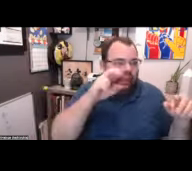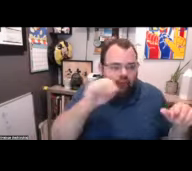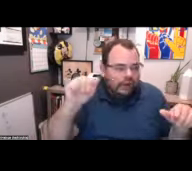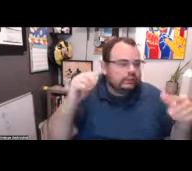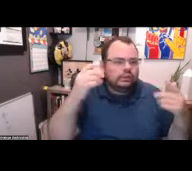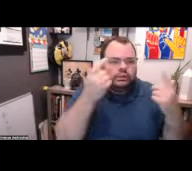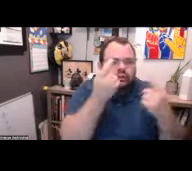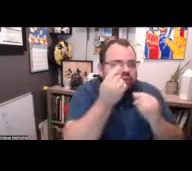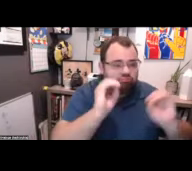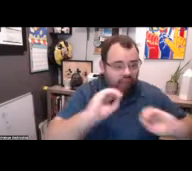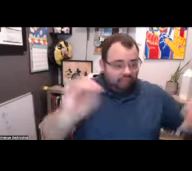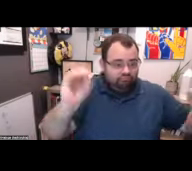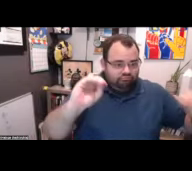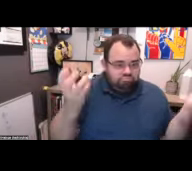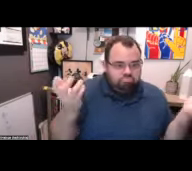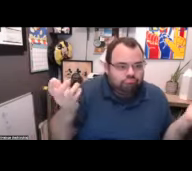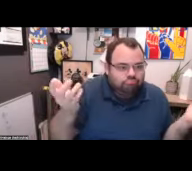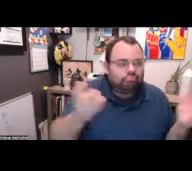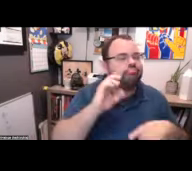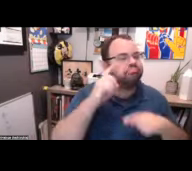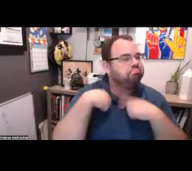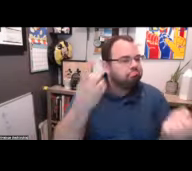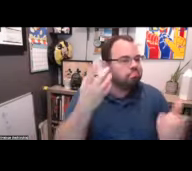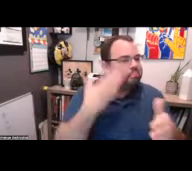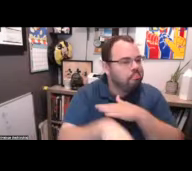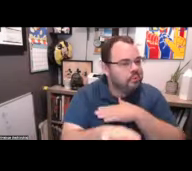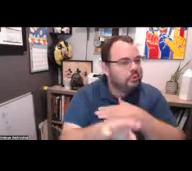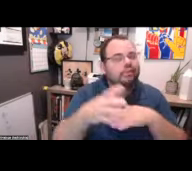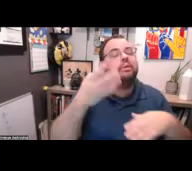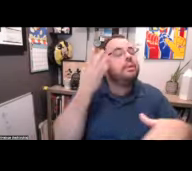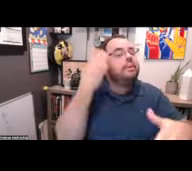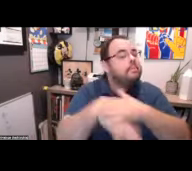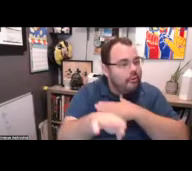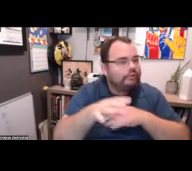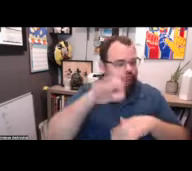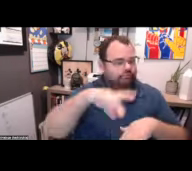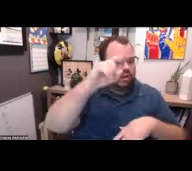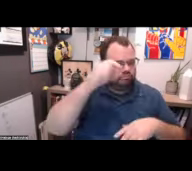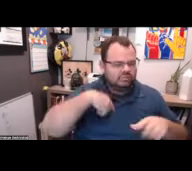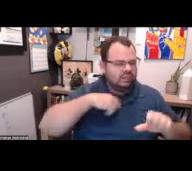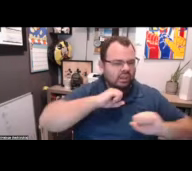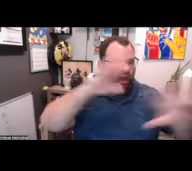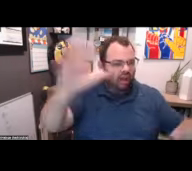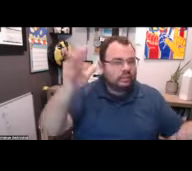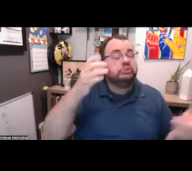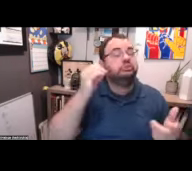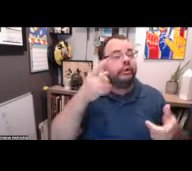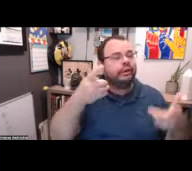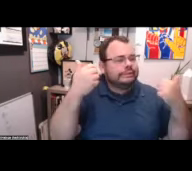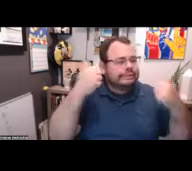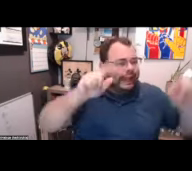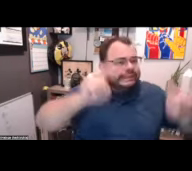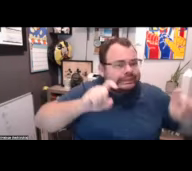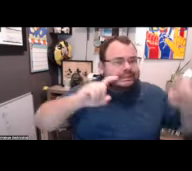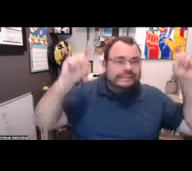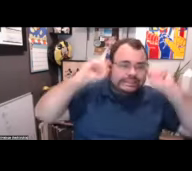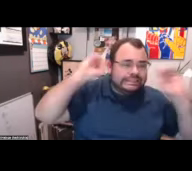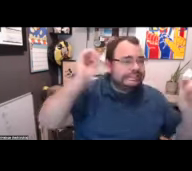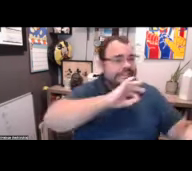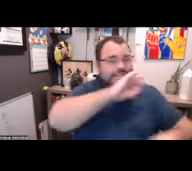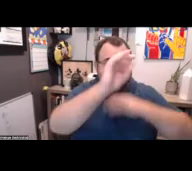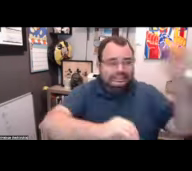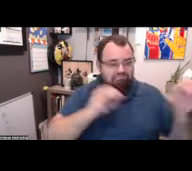Nothing. Not even nothing. Just nothing. Since I was born. You know.